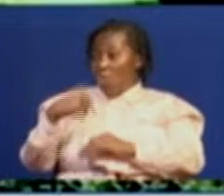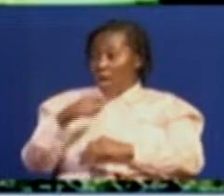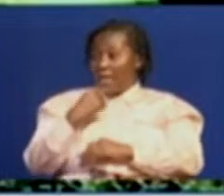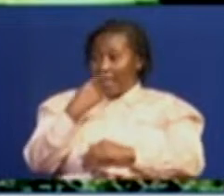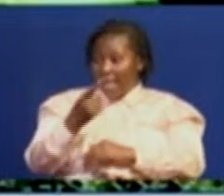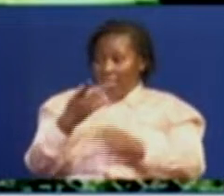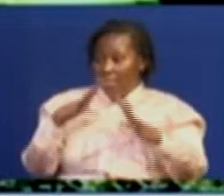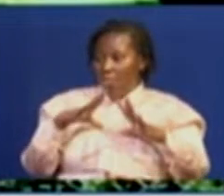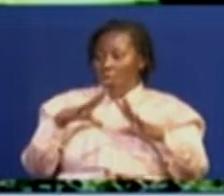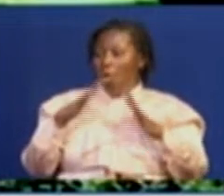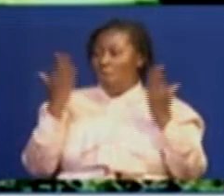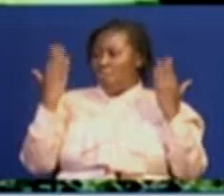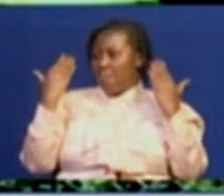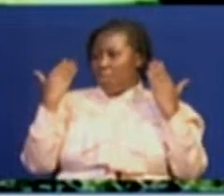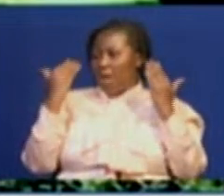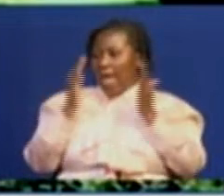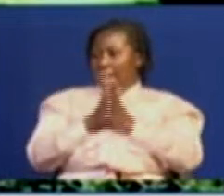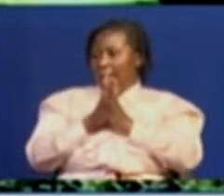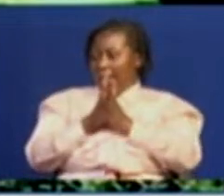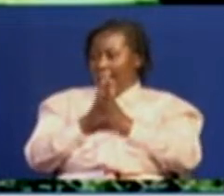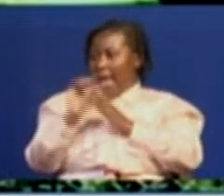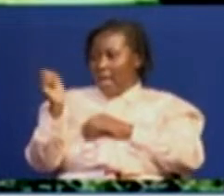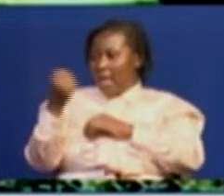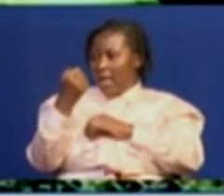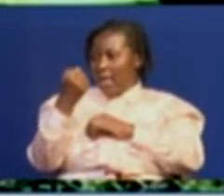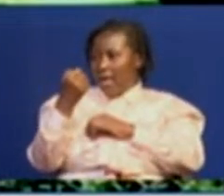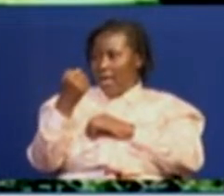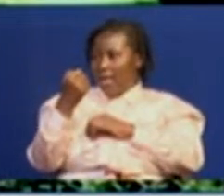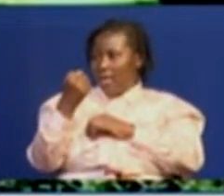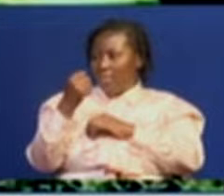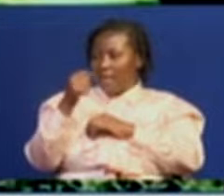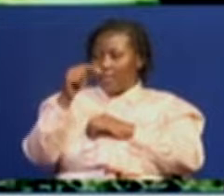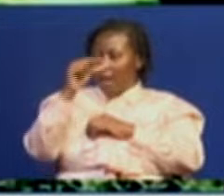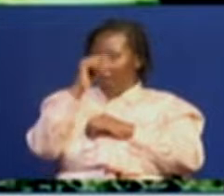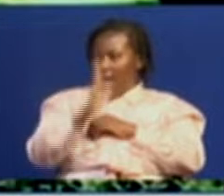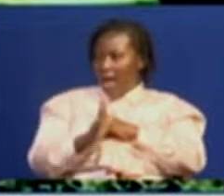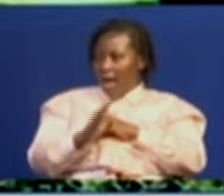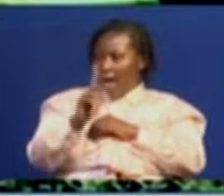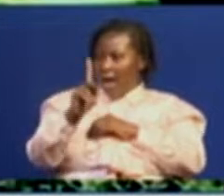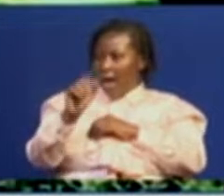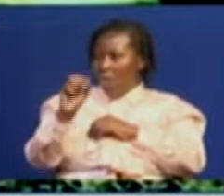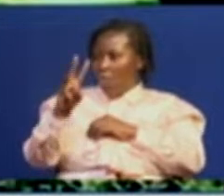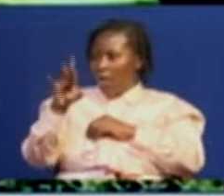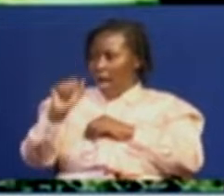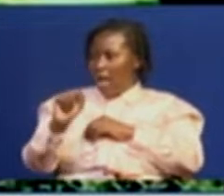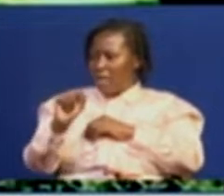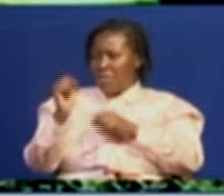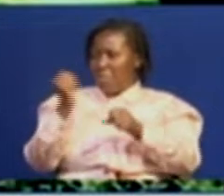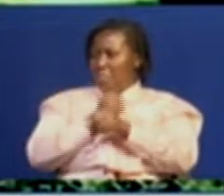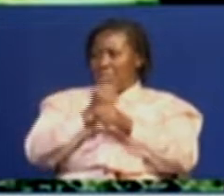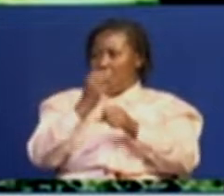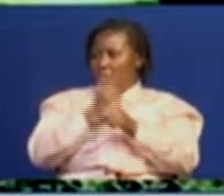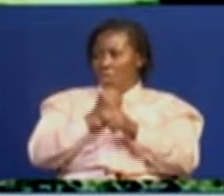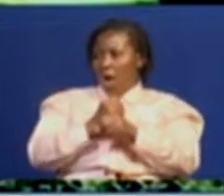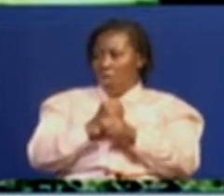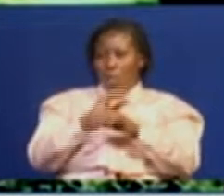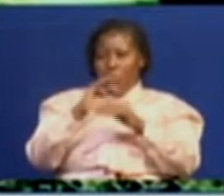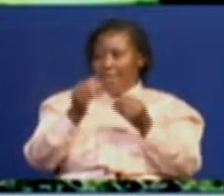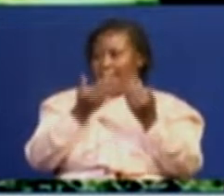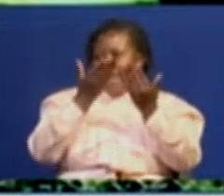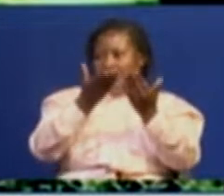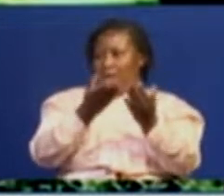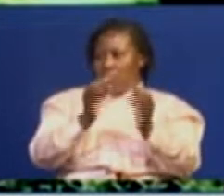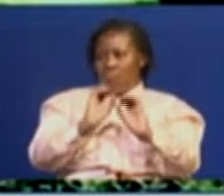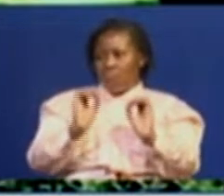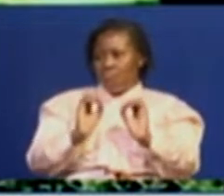and that's why we are telling the people of Meru and the people of Kenya that Governor Kawira Mwangaza cannot work,